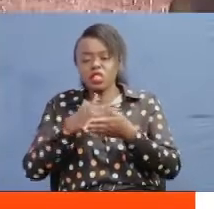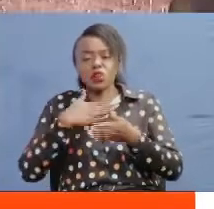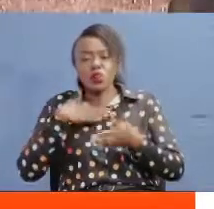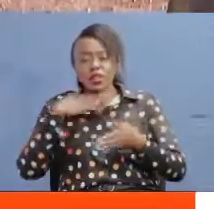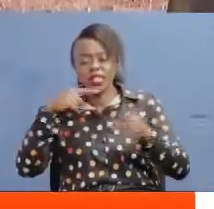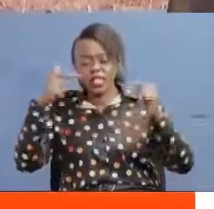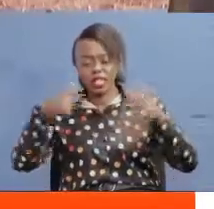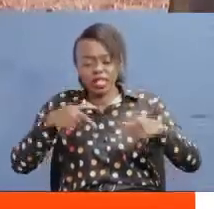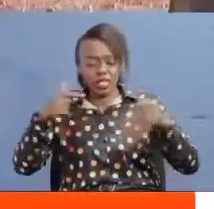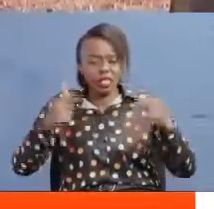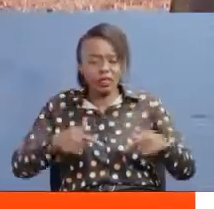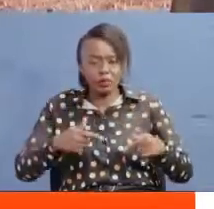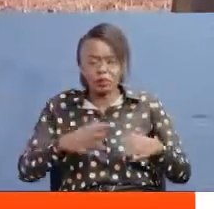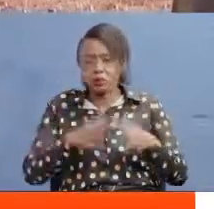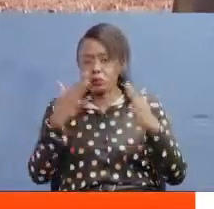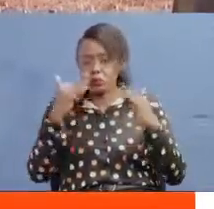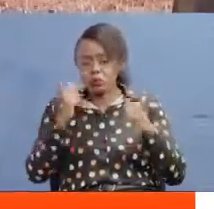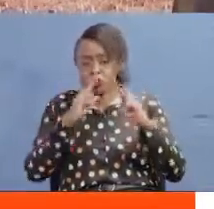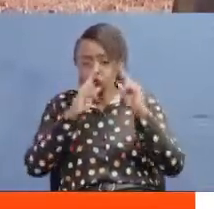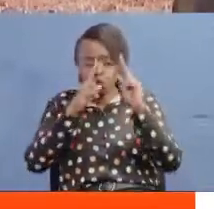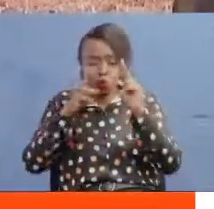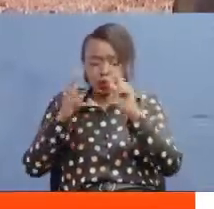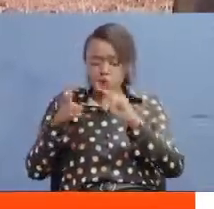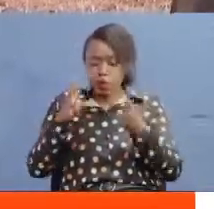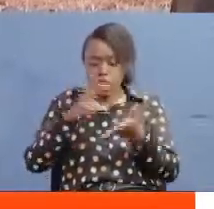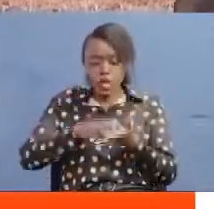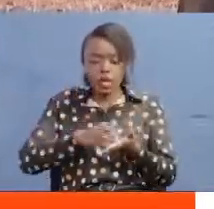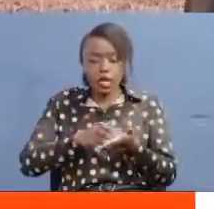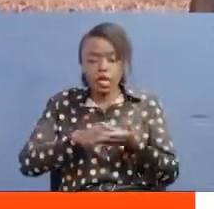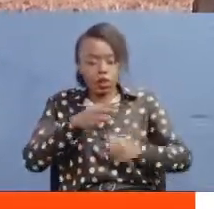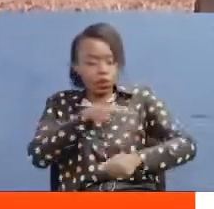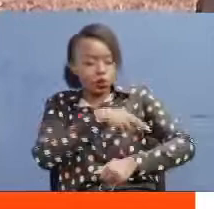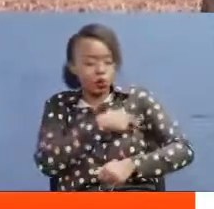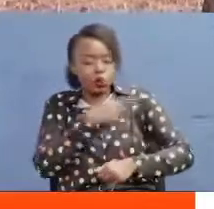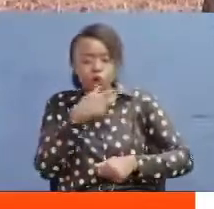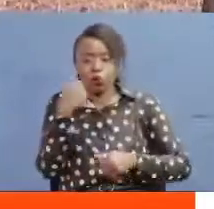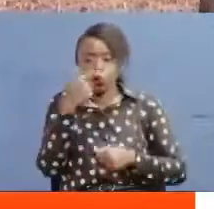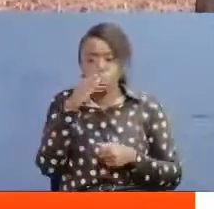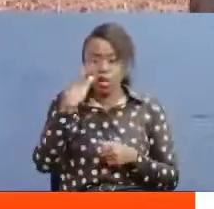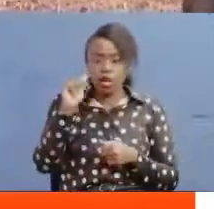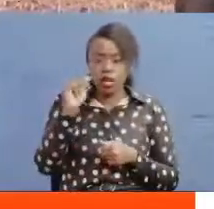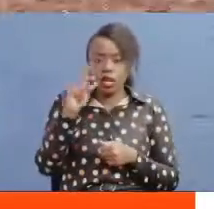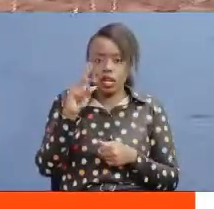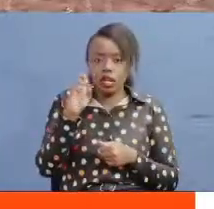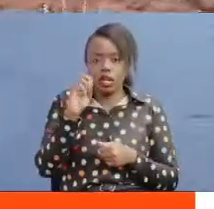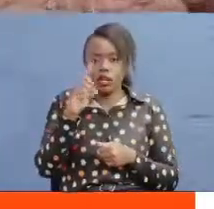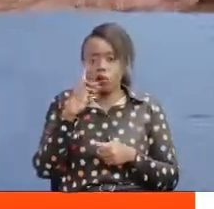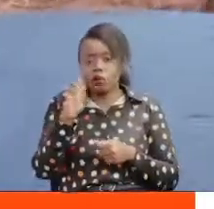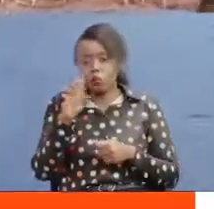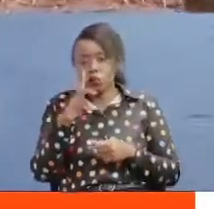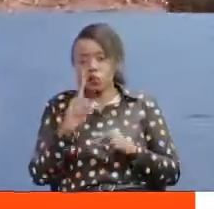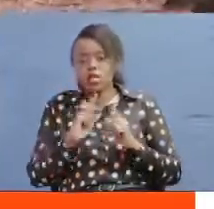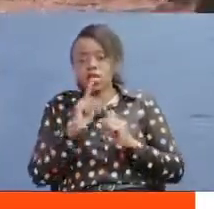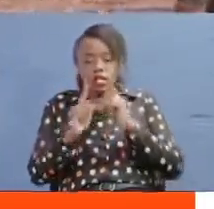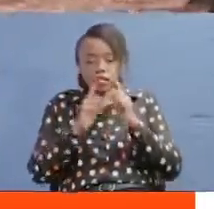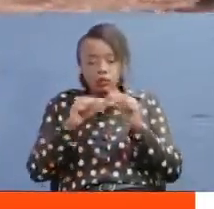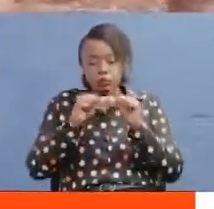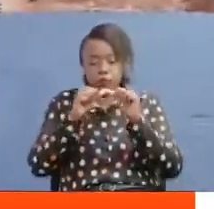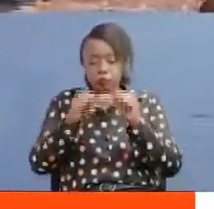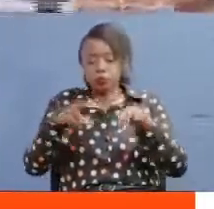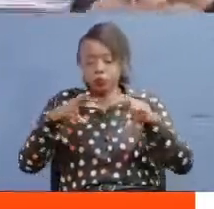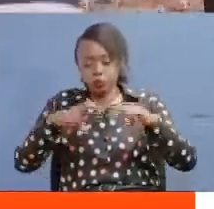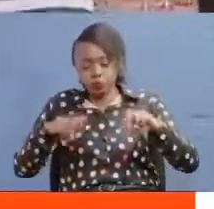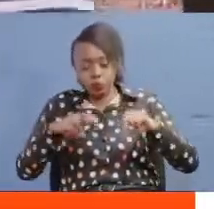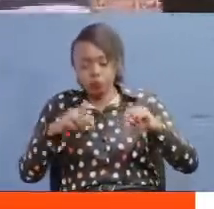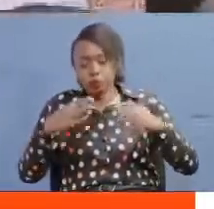hapo. Marigat Police Station Officer Commanding Station Abdullahi Maalim says they are continuing with investigations